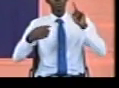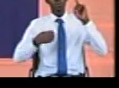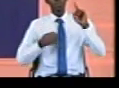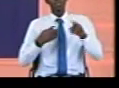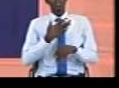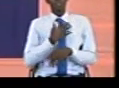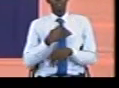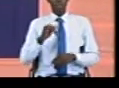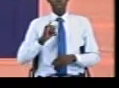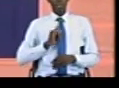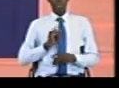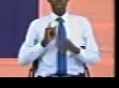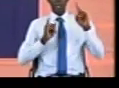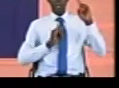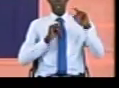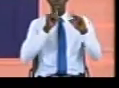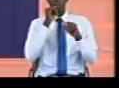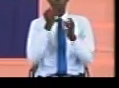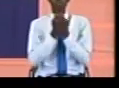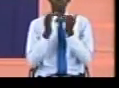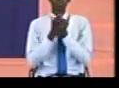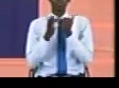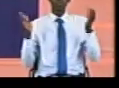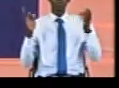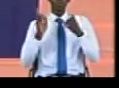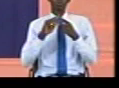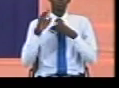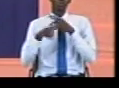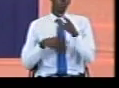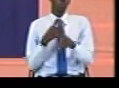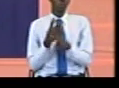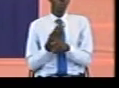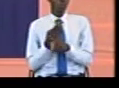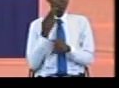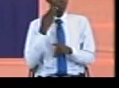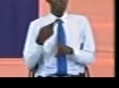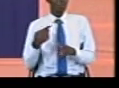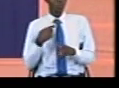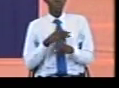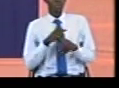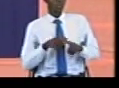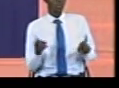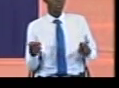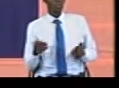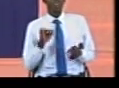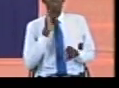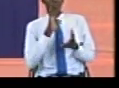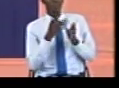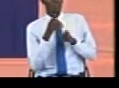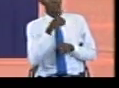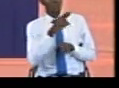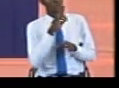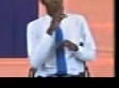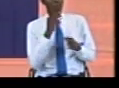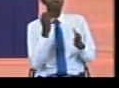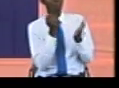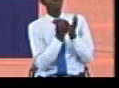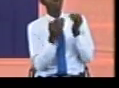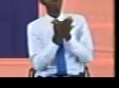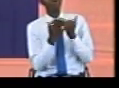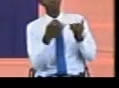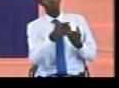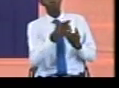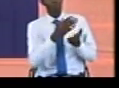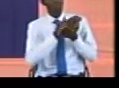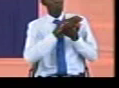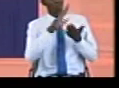the world. It says we have nothing in common. It's like they've crucified you on the cross. They have rejected you. They have sent you away from them.